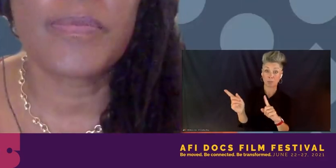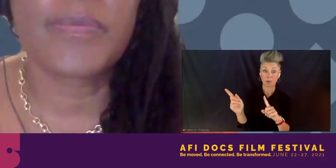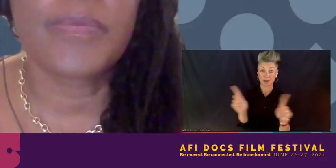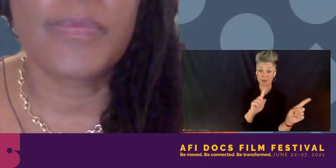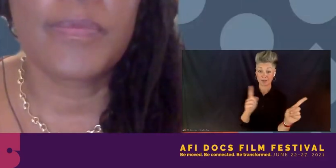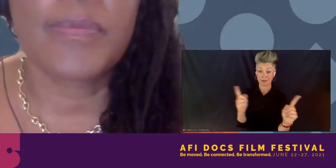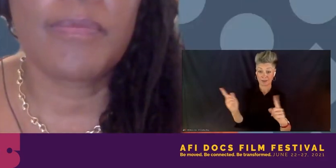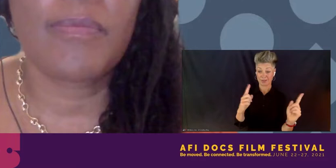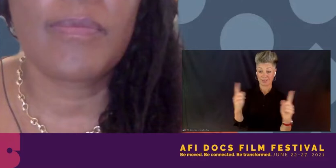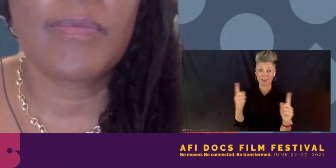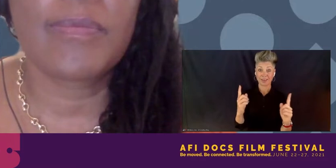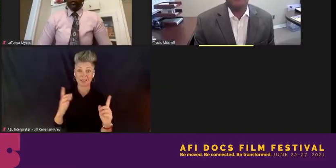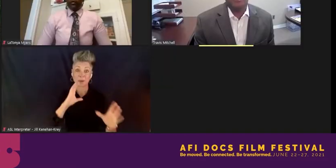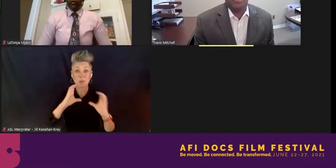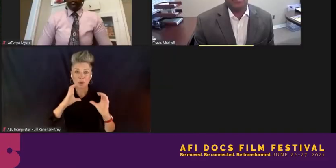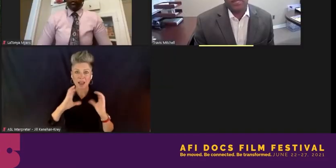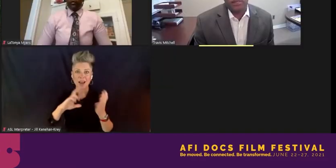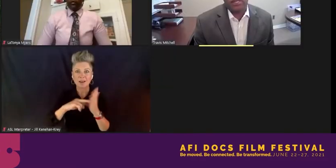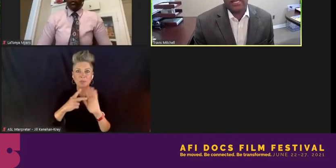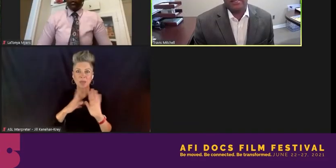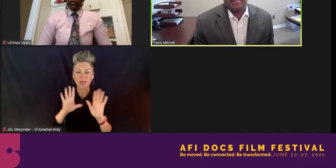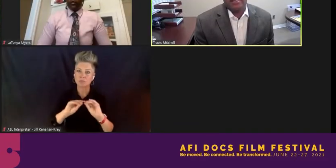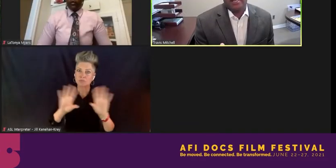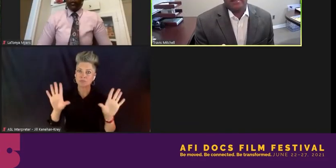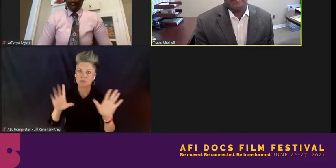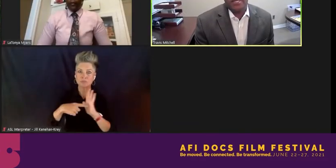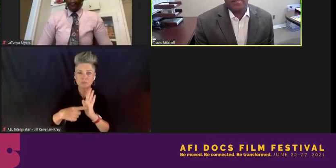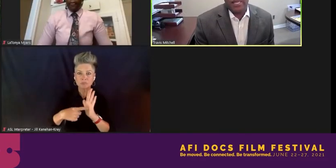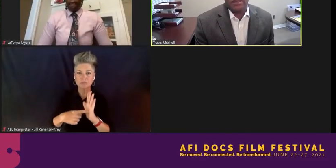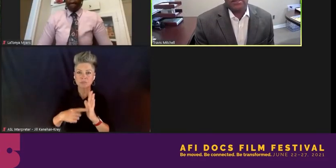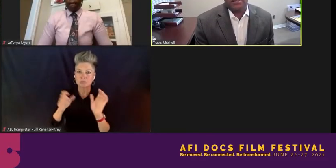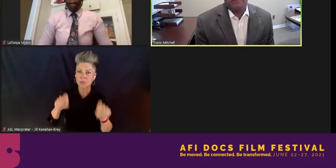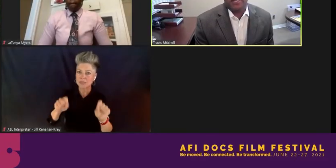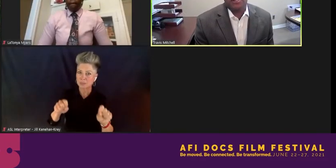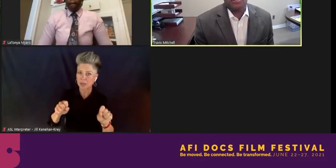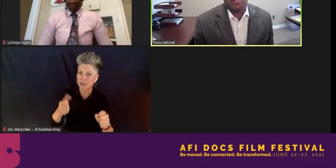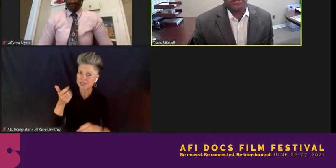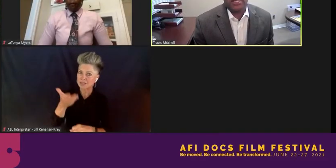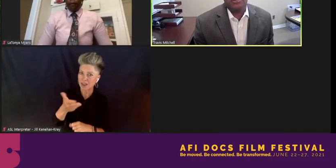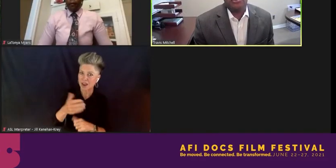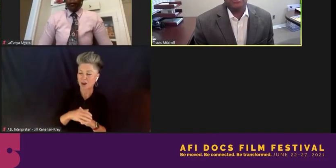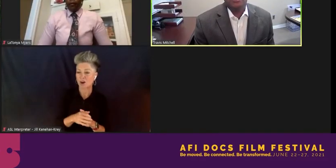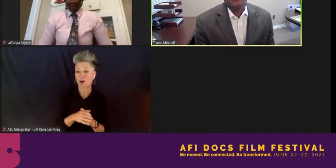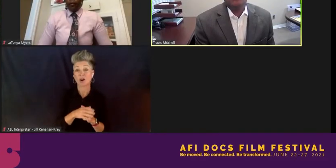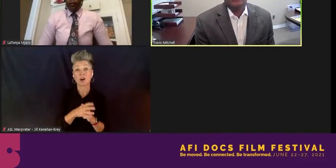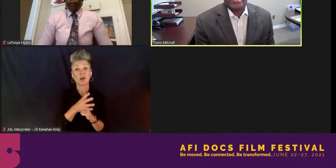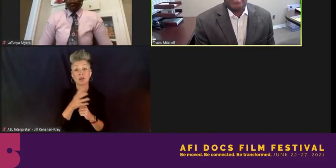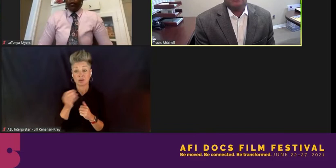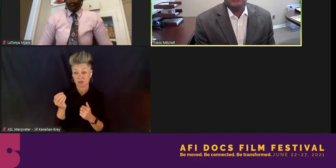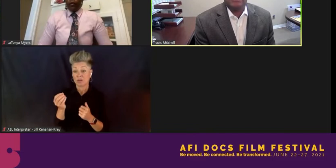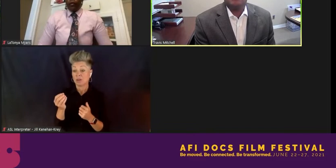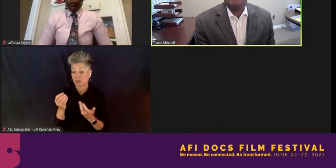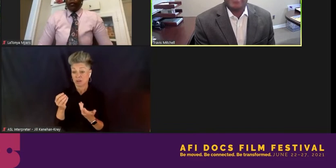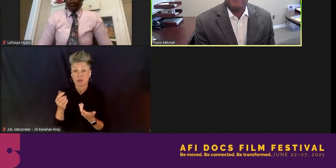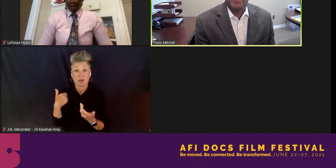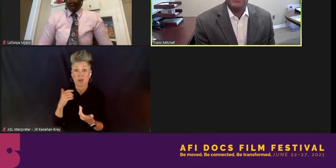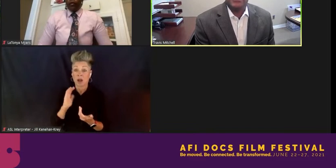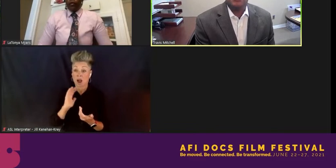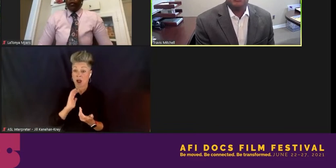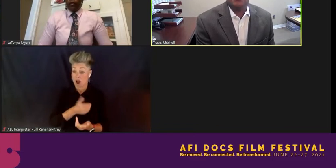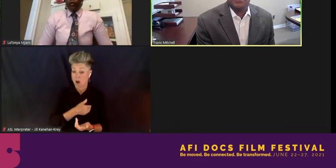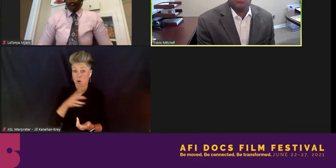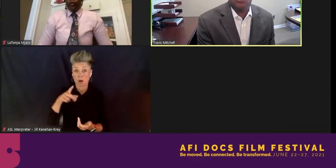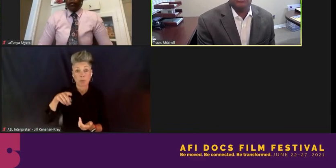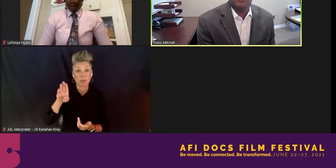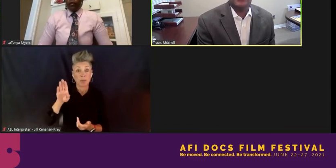existed. Now in Maryland public television, much like, uh, PBS affiliates across the country, our demographic